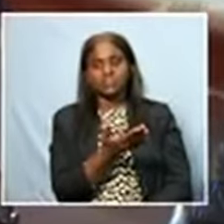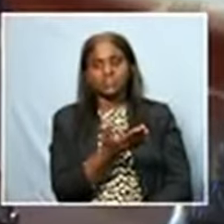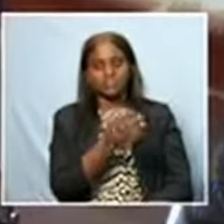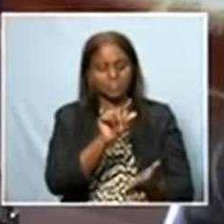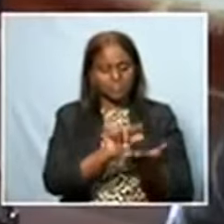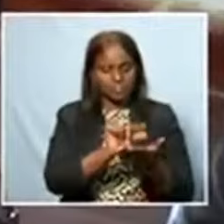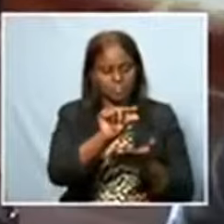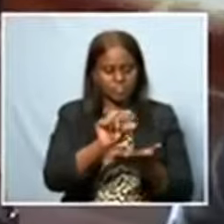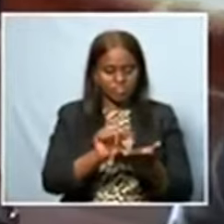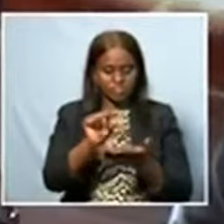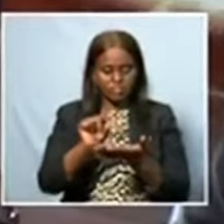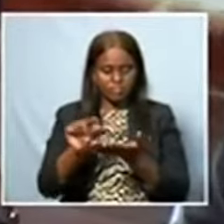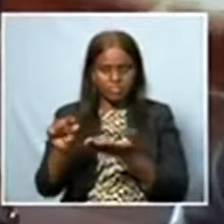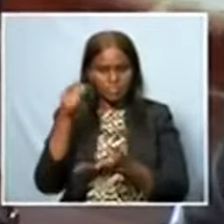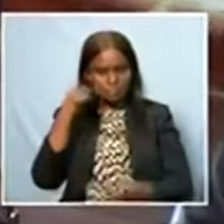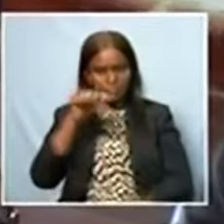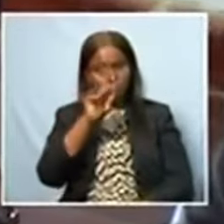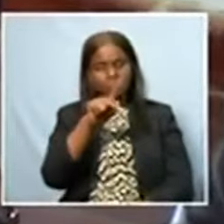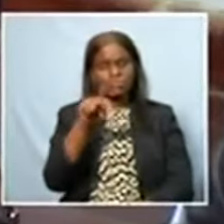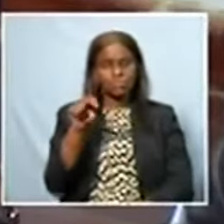incentives for the PPP,